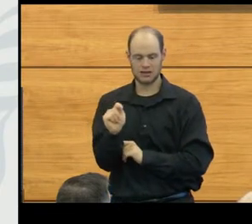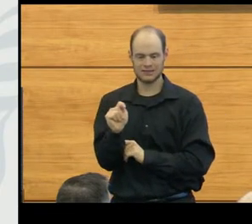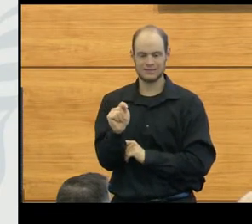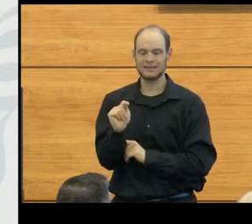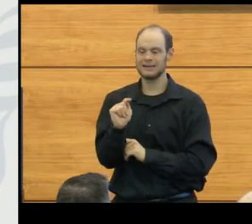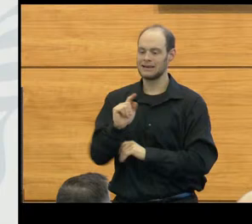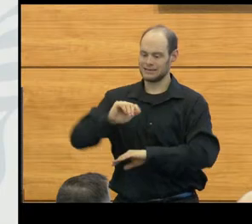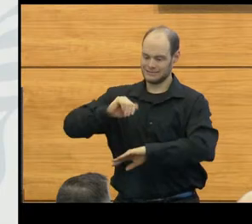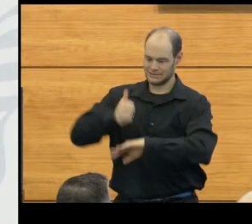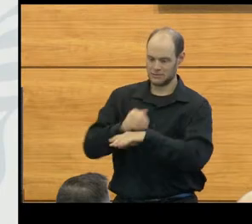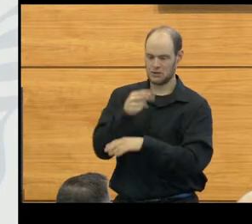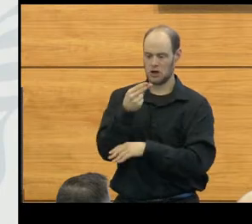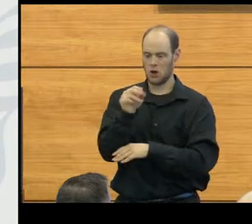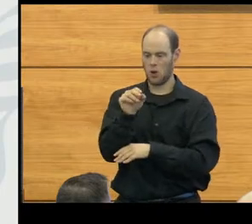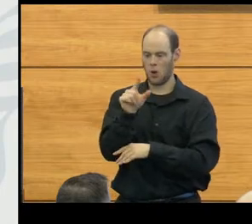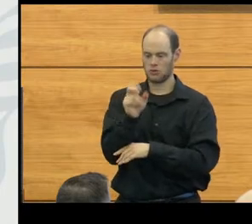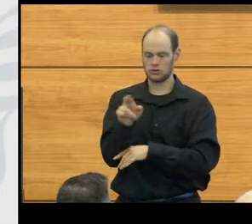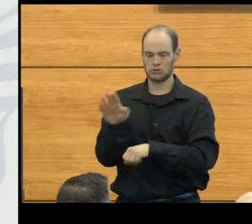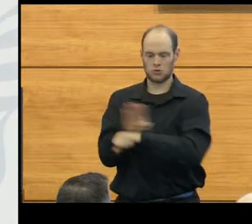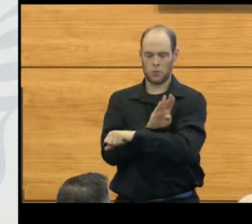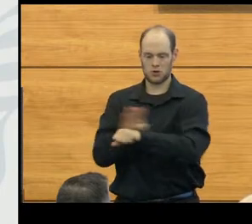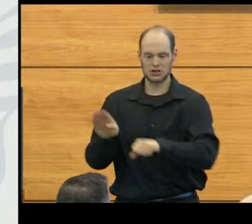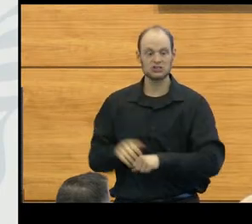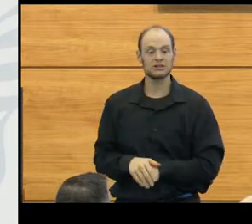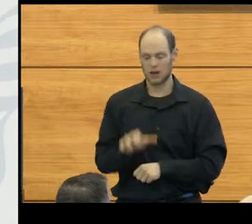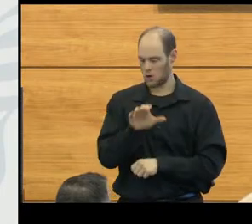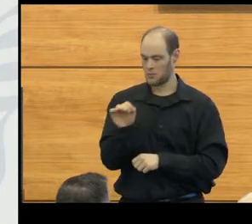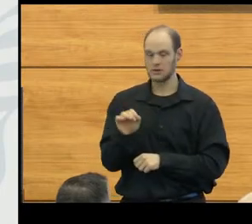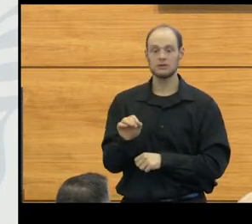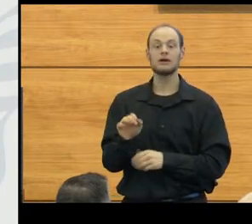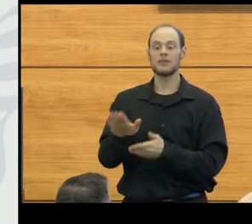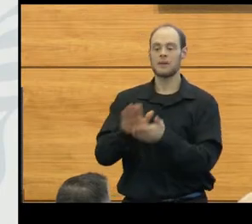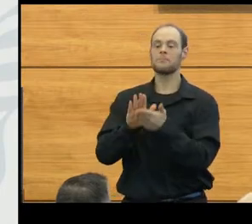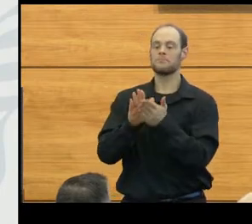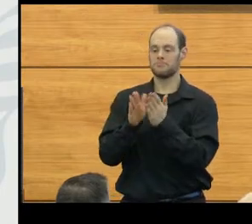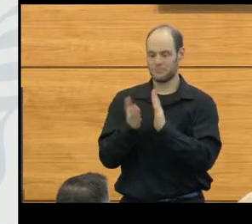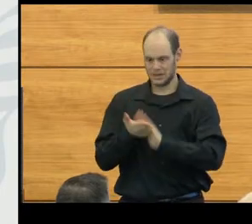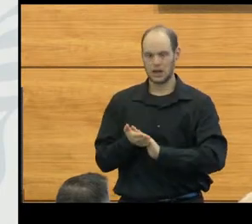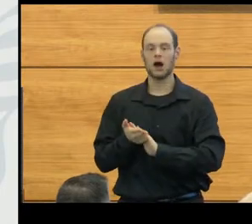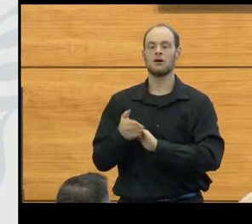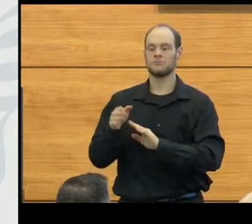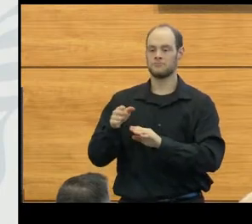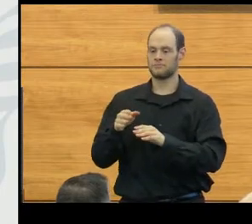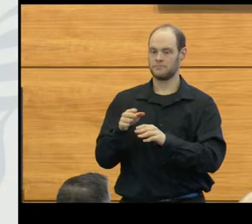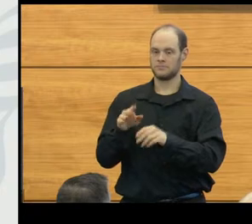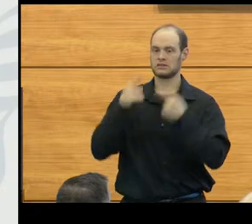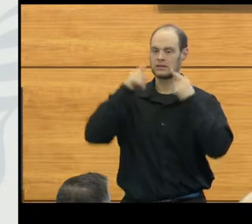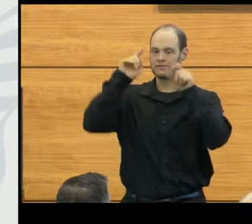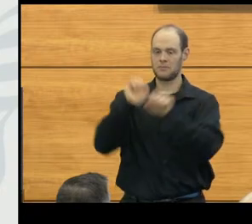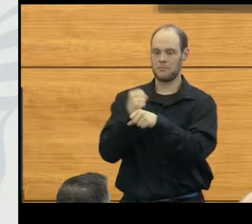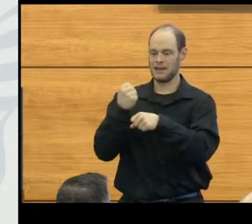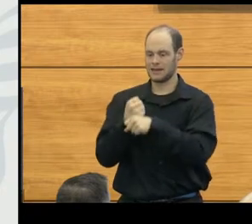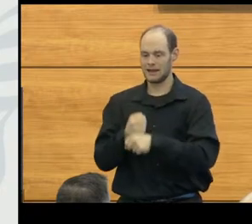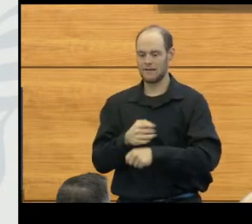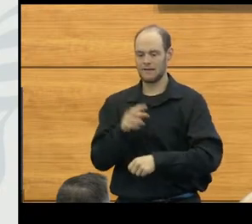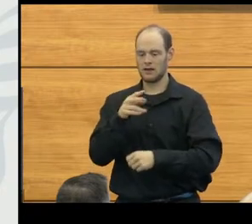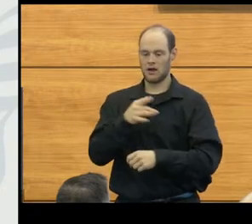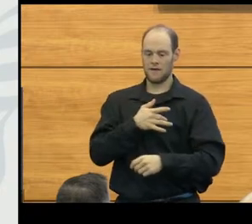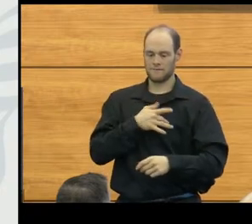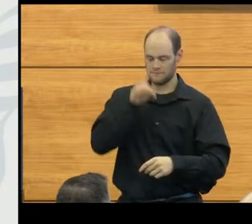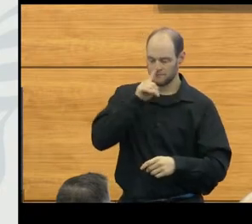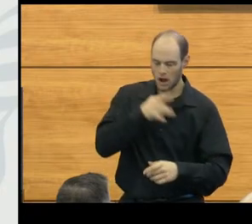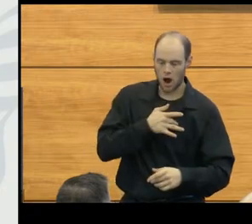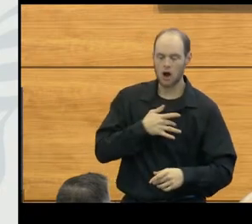eventually formed the Halter Corporation. That corporation went on to create CSF shunts, heart valves, artificial